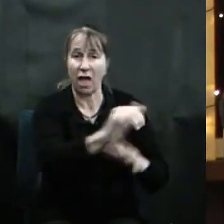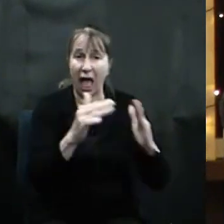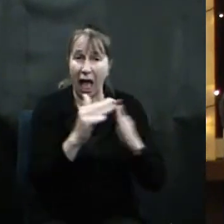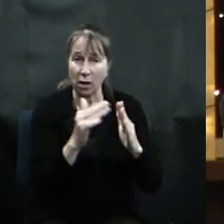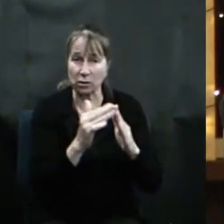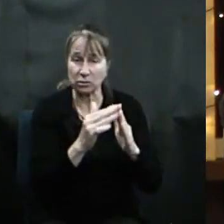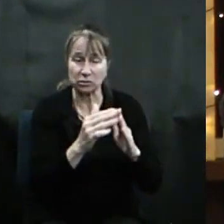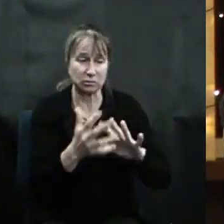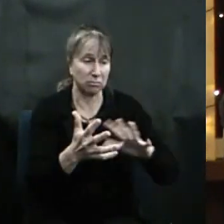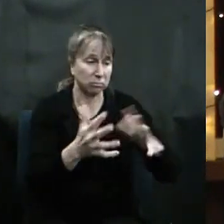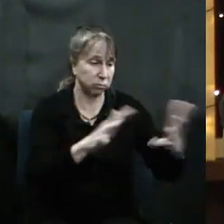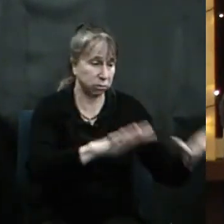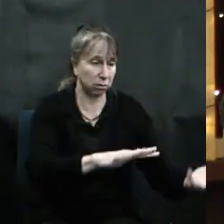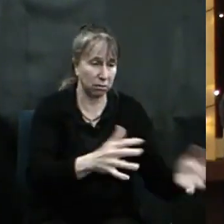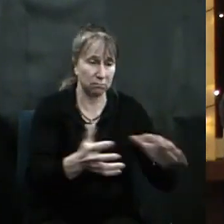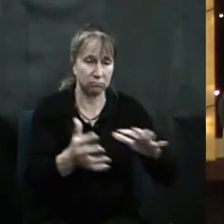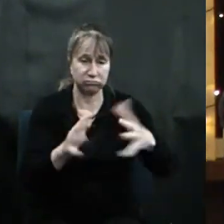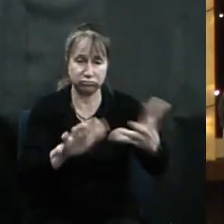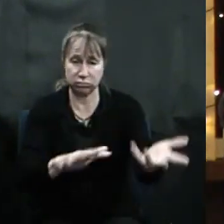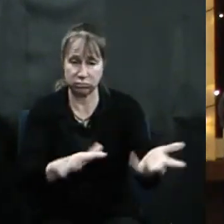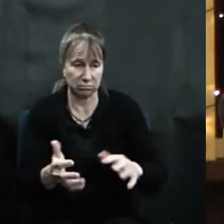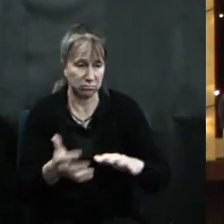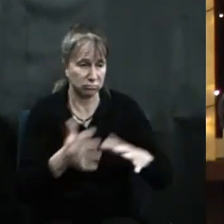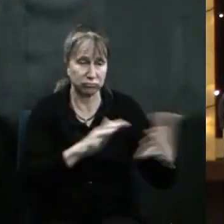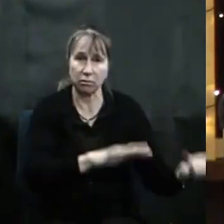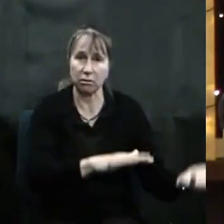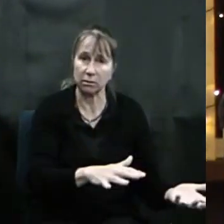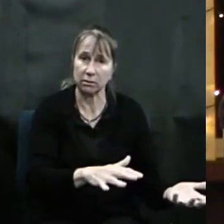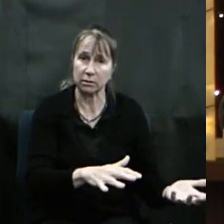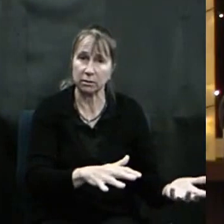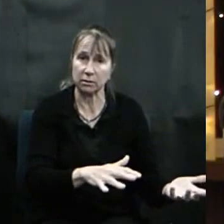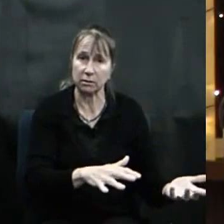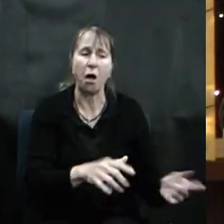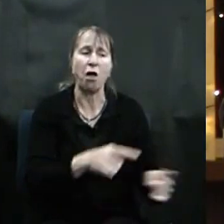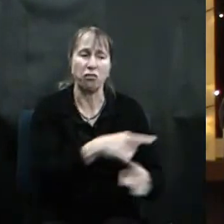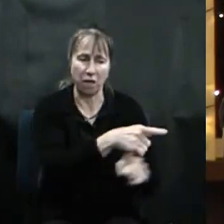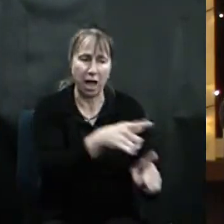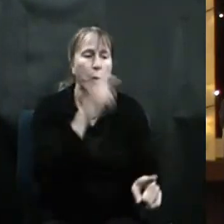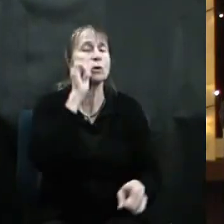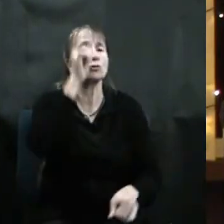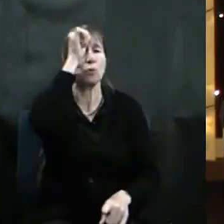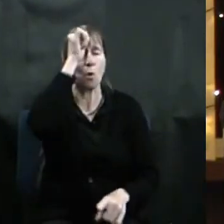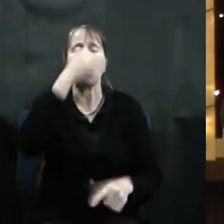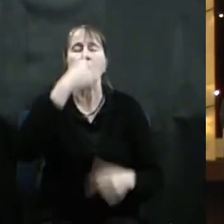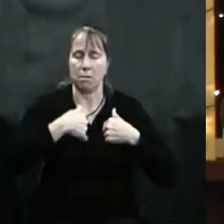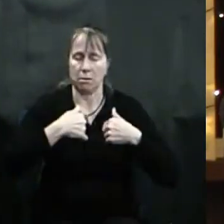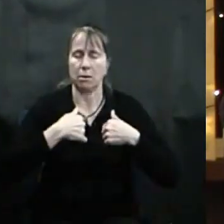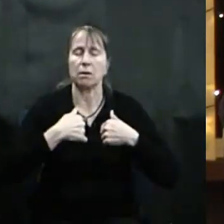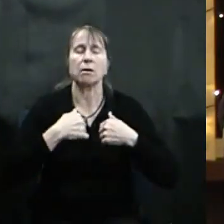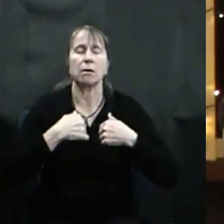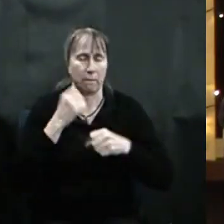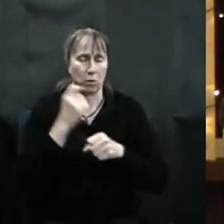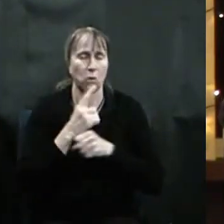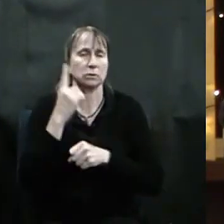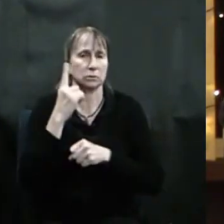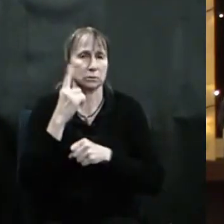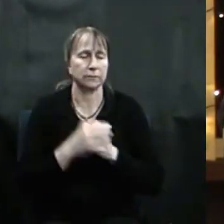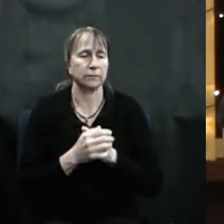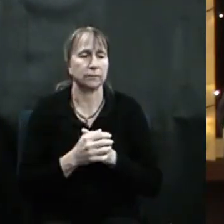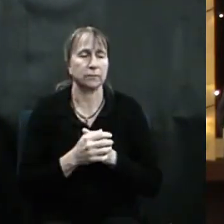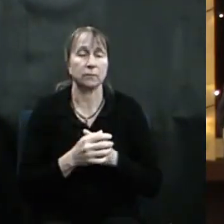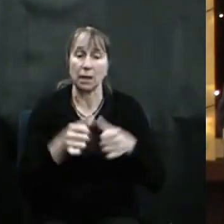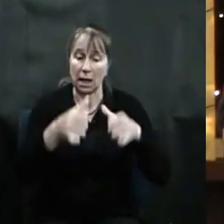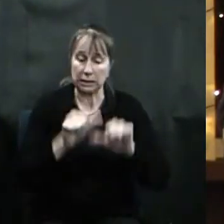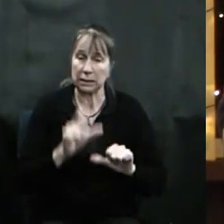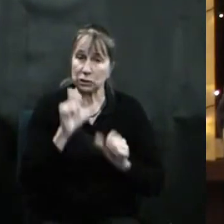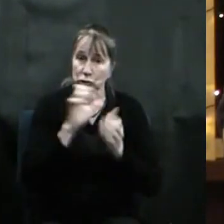wilderness to Riblah. Then they will know that I'm the Lord. Next chapter, chapter 7,